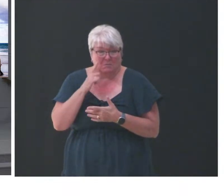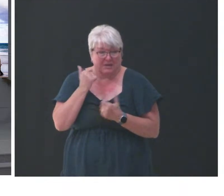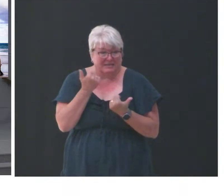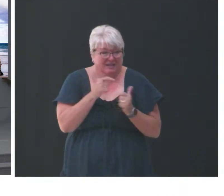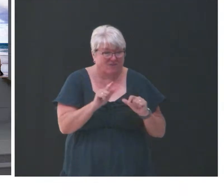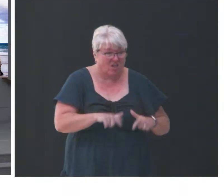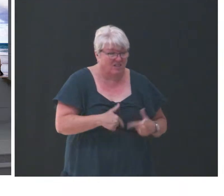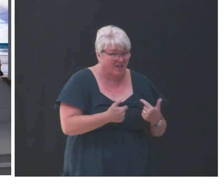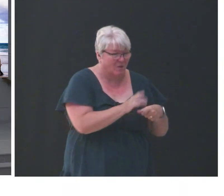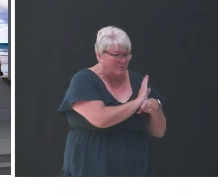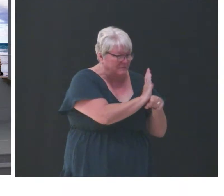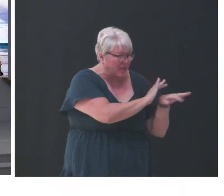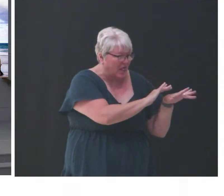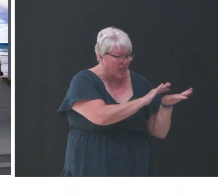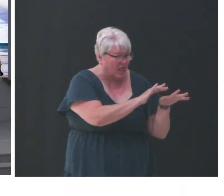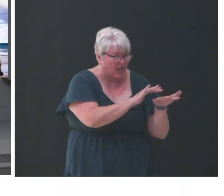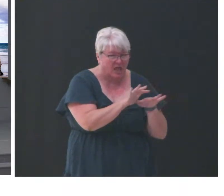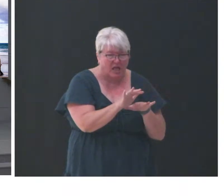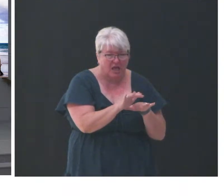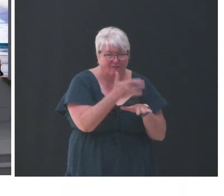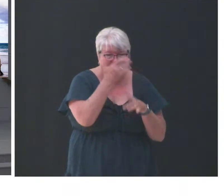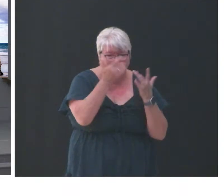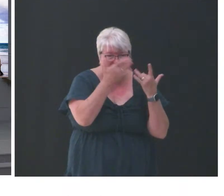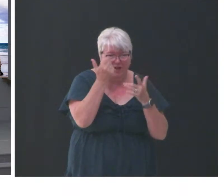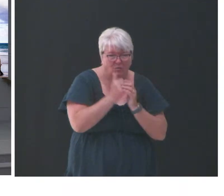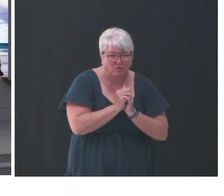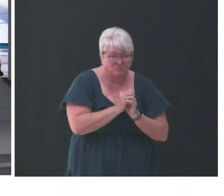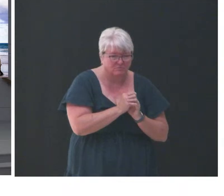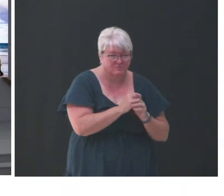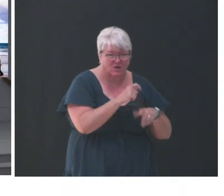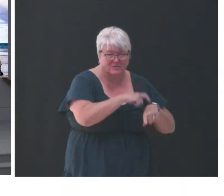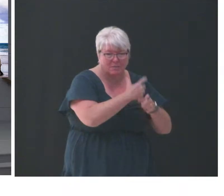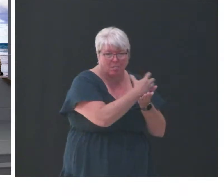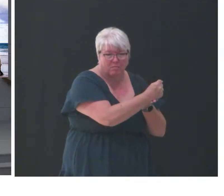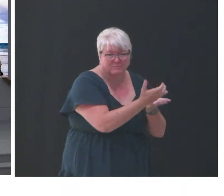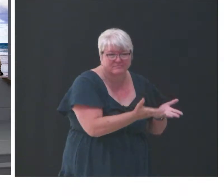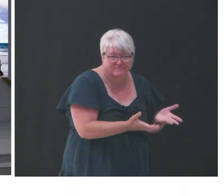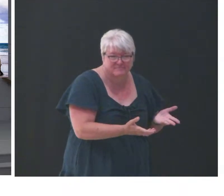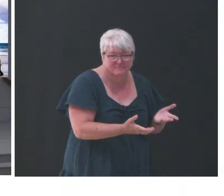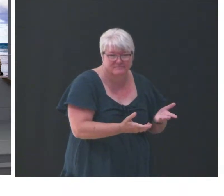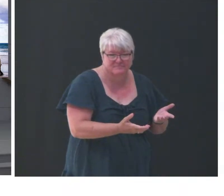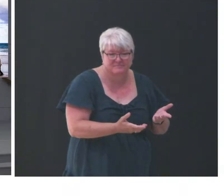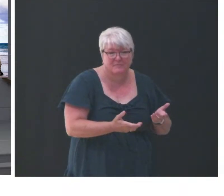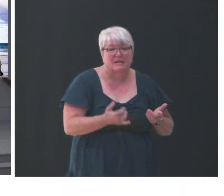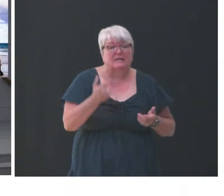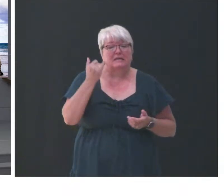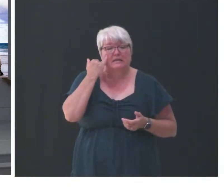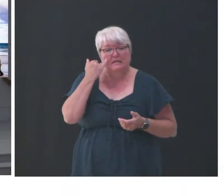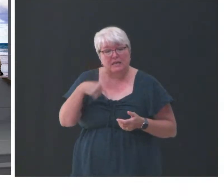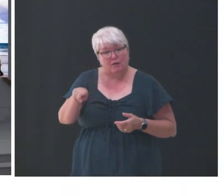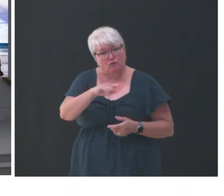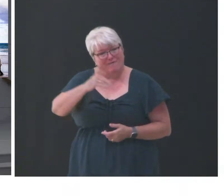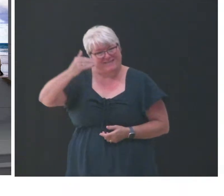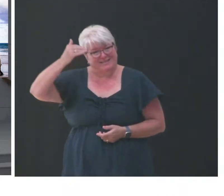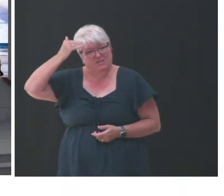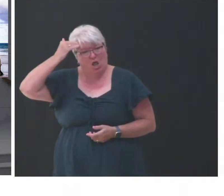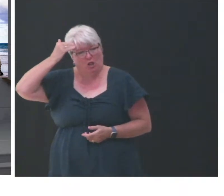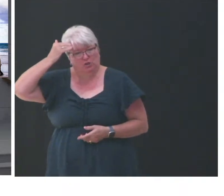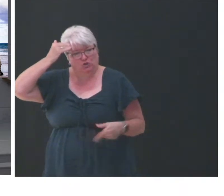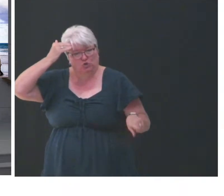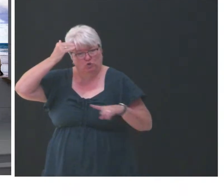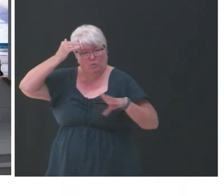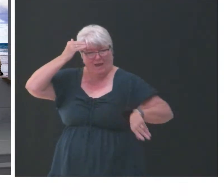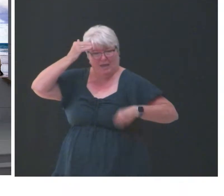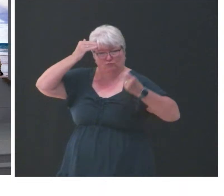everything else in our life, it just takes our time. But if you have knowledge and you